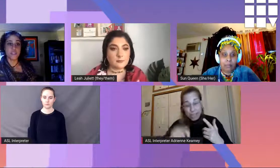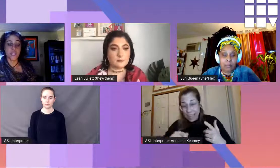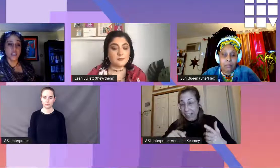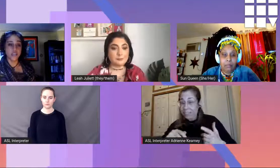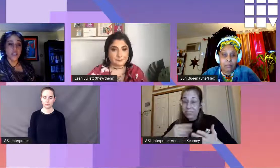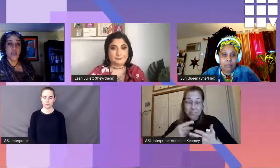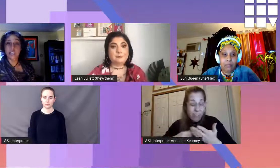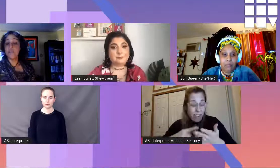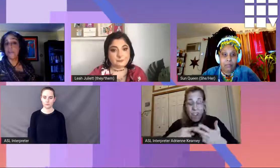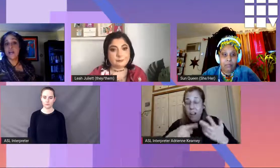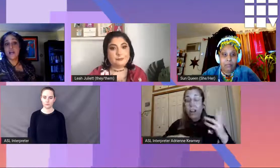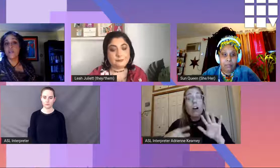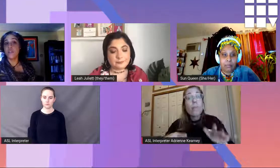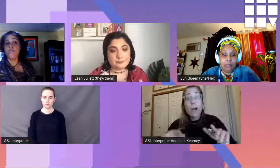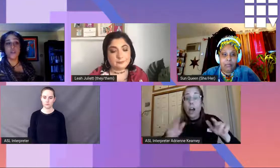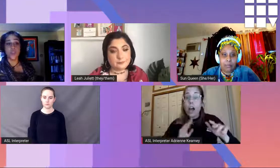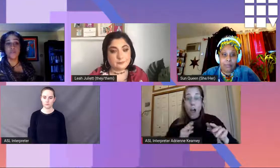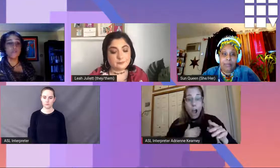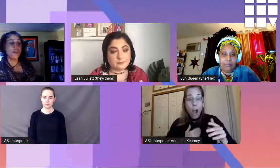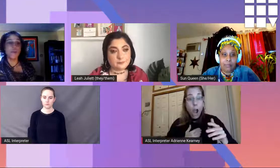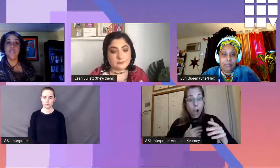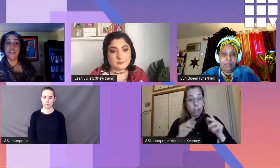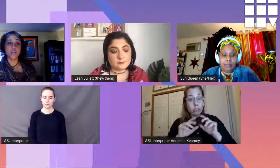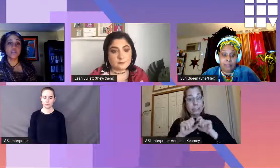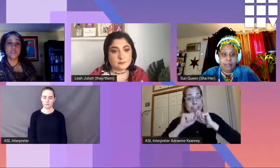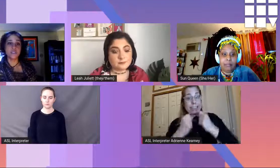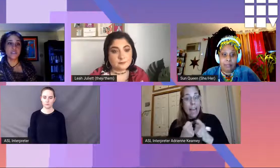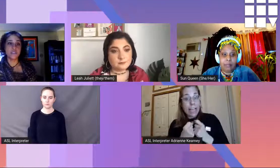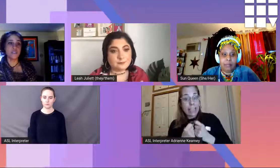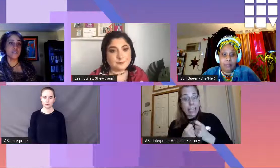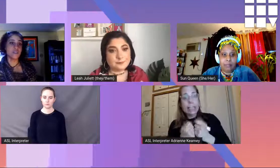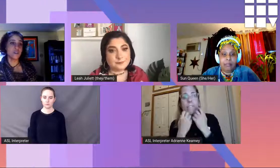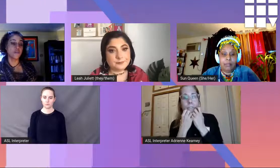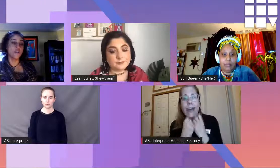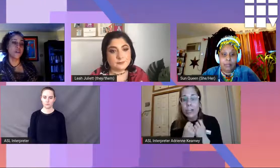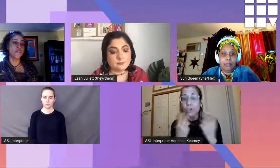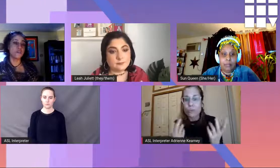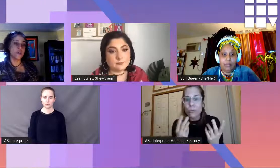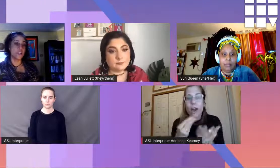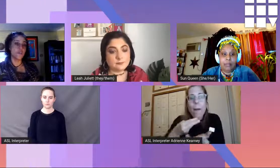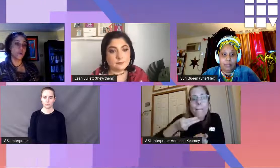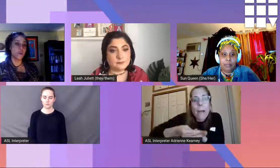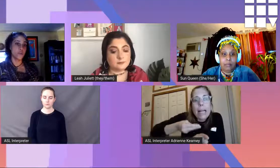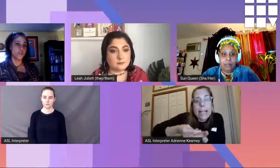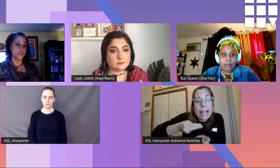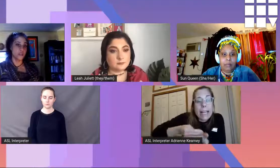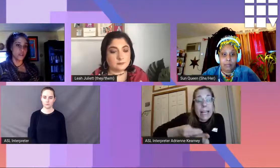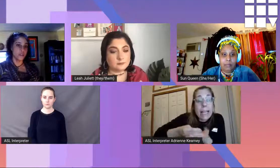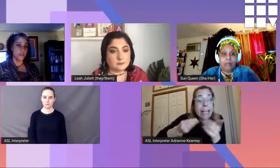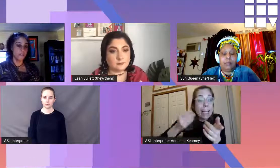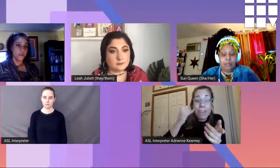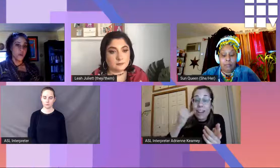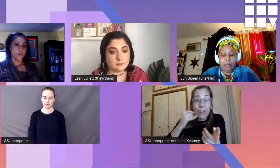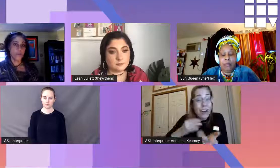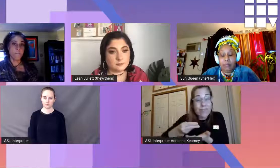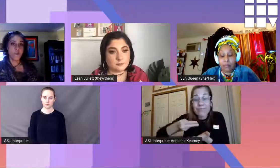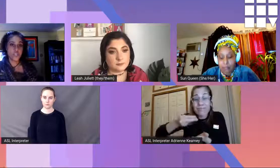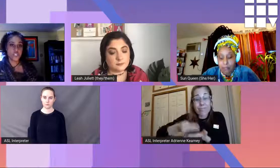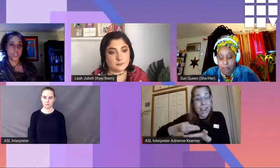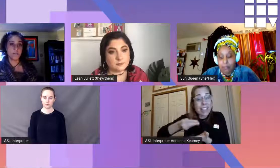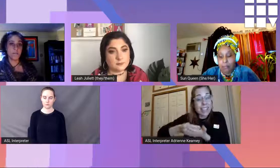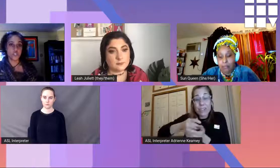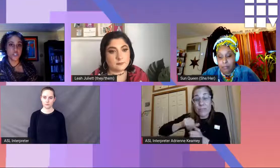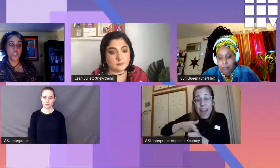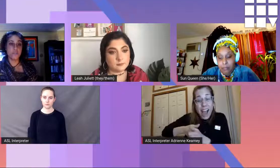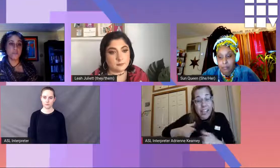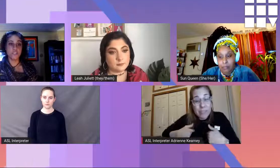dollars and cents. I can be out here forever. If I don't have dollars and cents, there's a certain amount of respect that my work isn't getting. When I